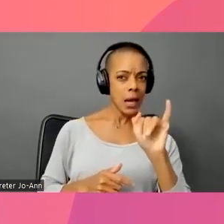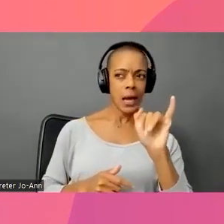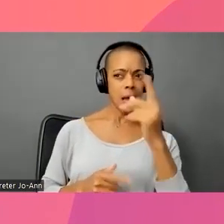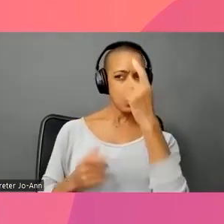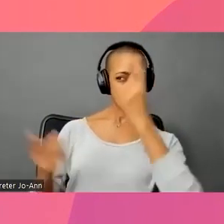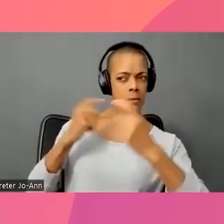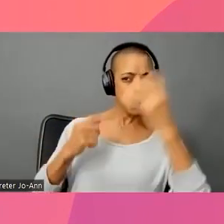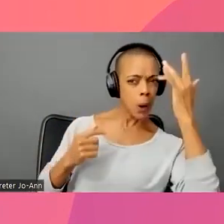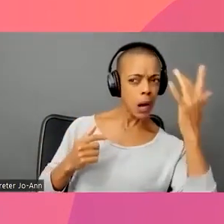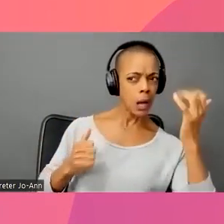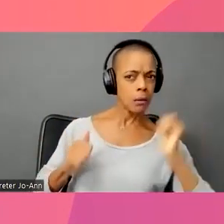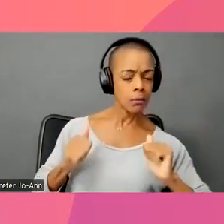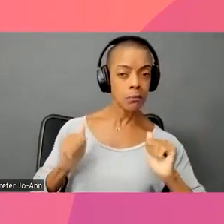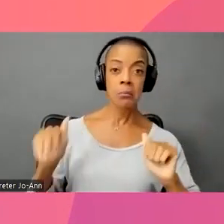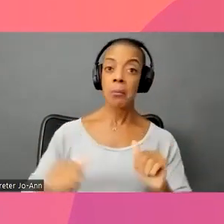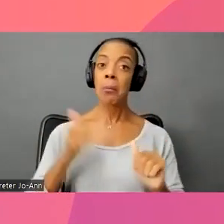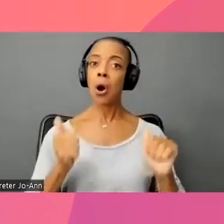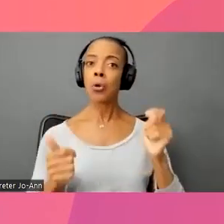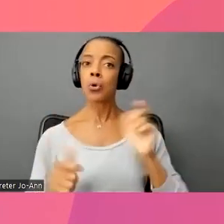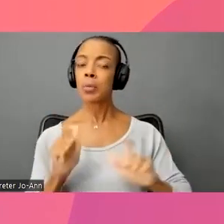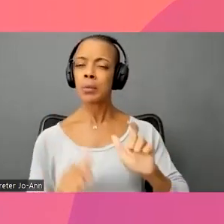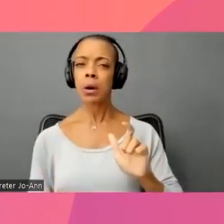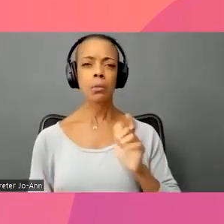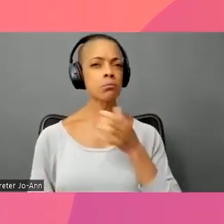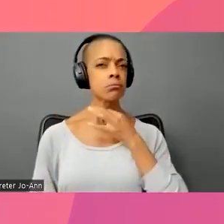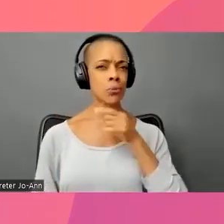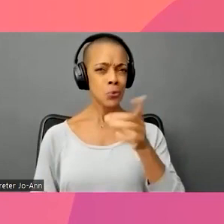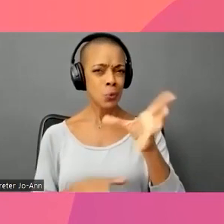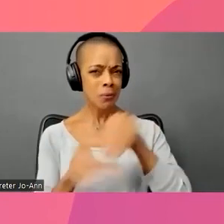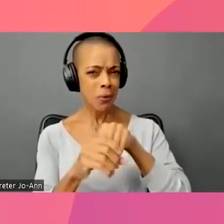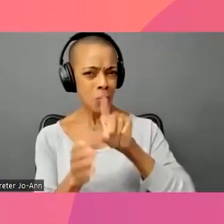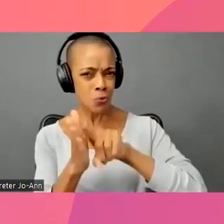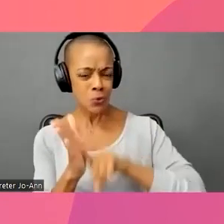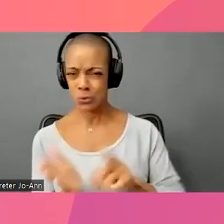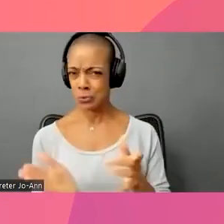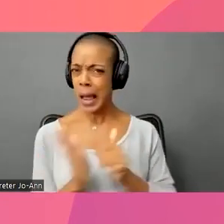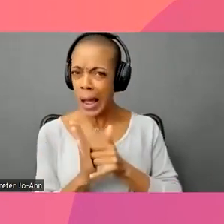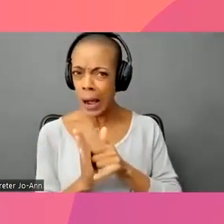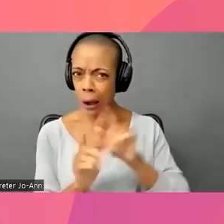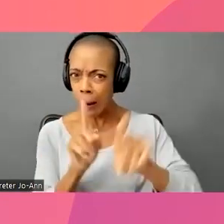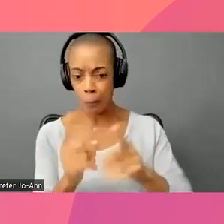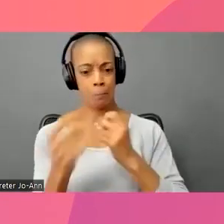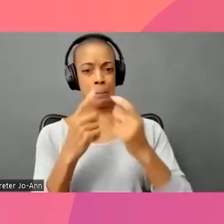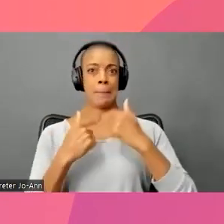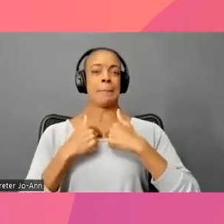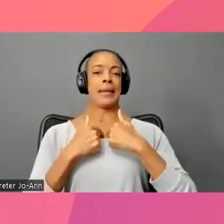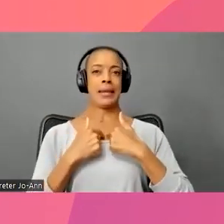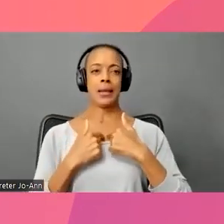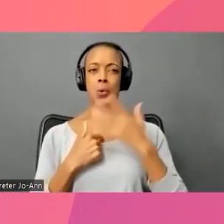rehabilitation. Others were also curious about how I got into this research and why I was asking these